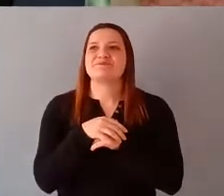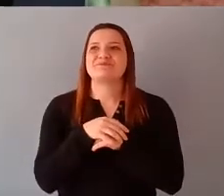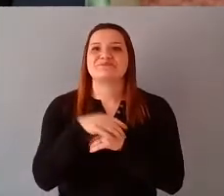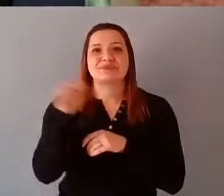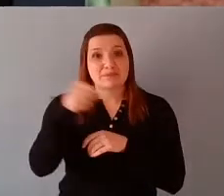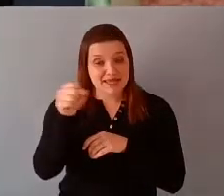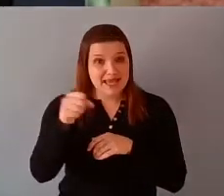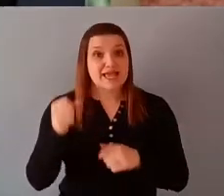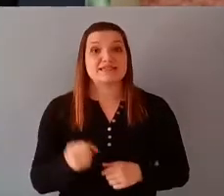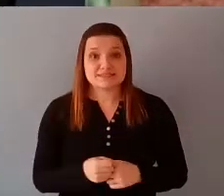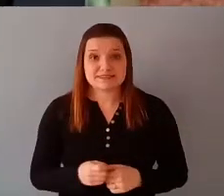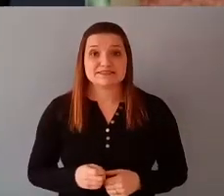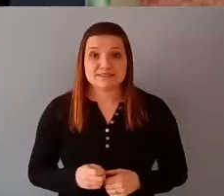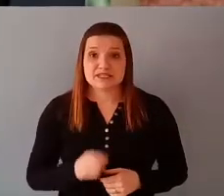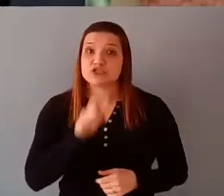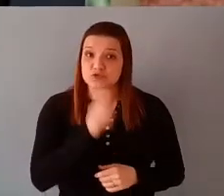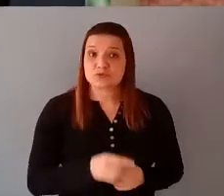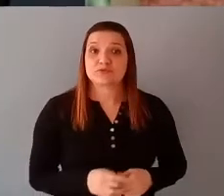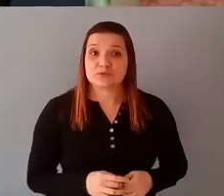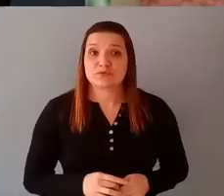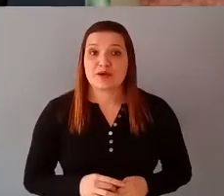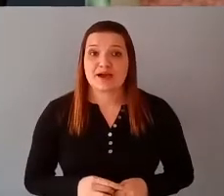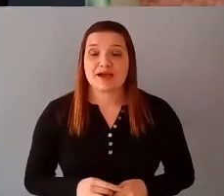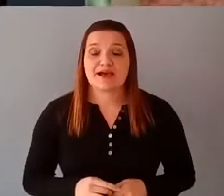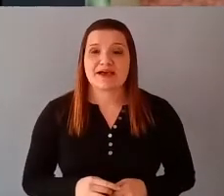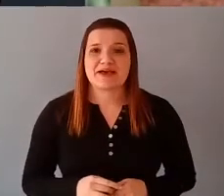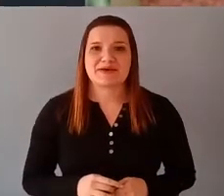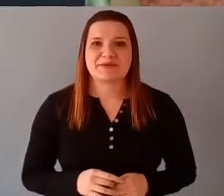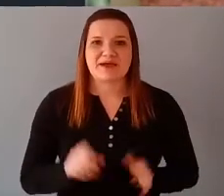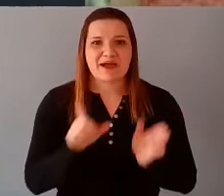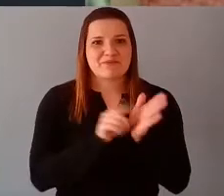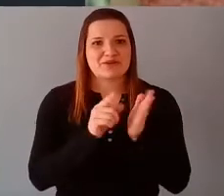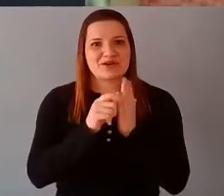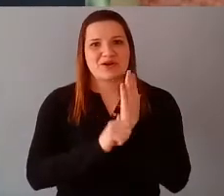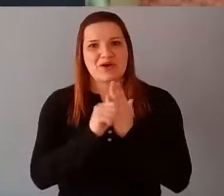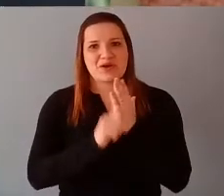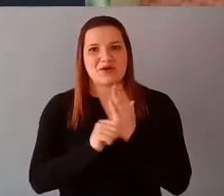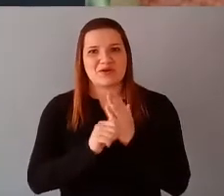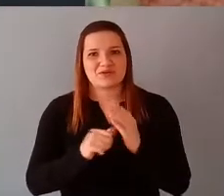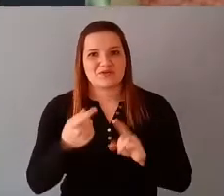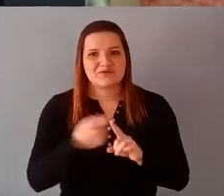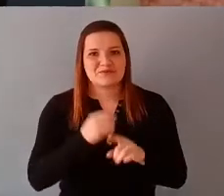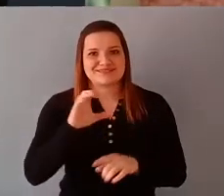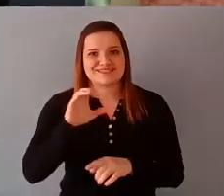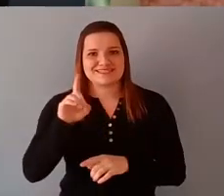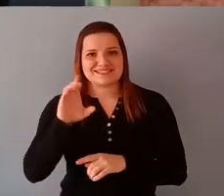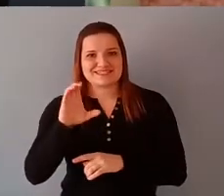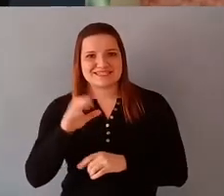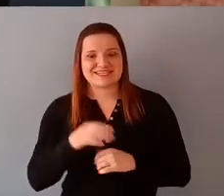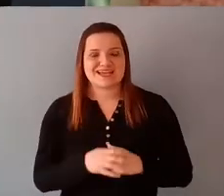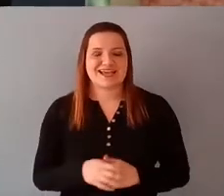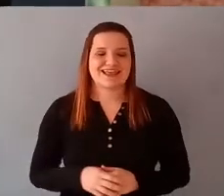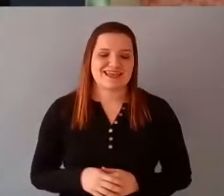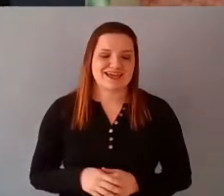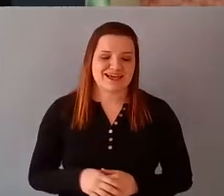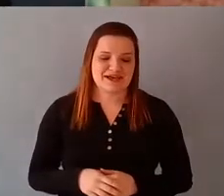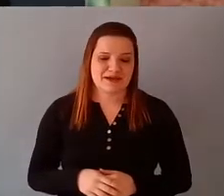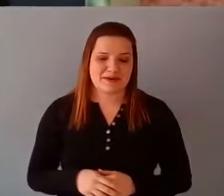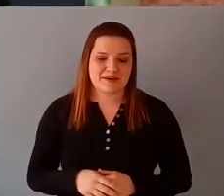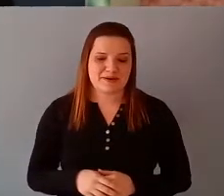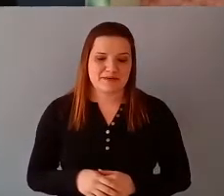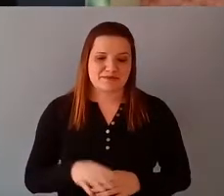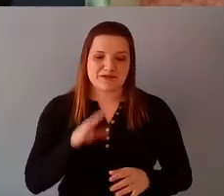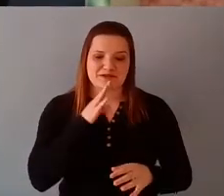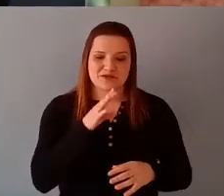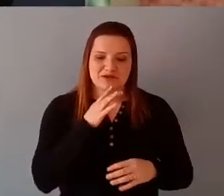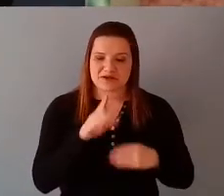it's absolutely true. I printed an article published by the CDC that talks